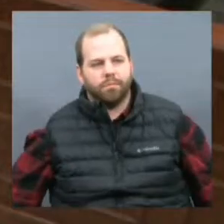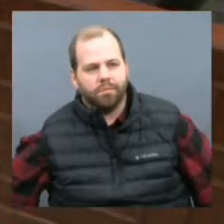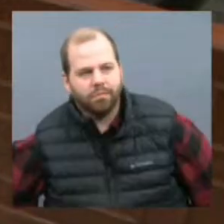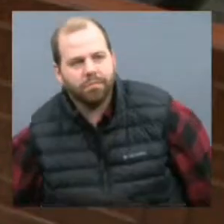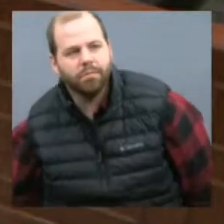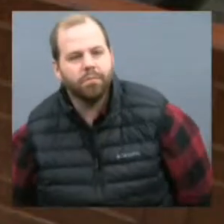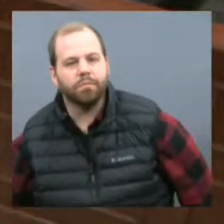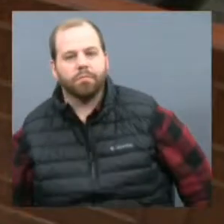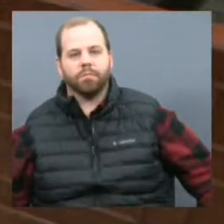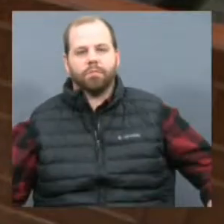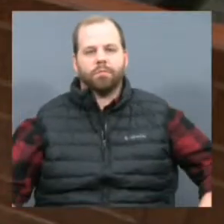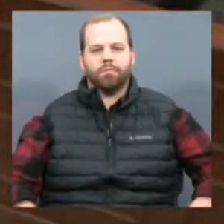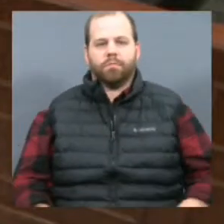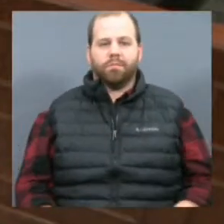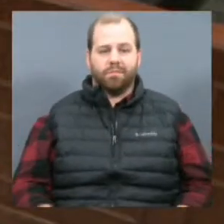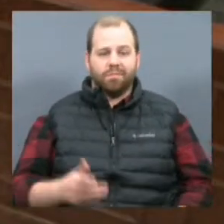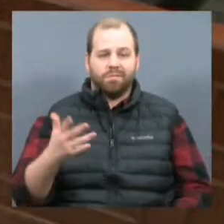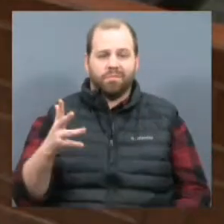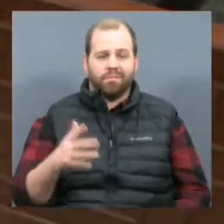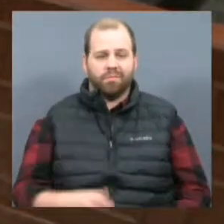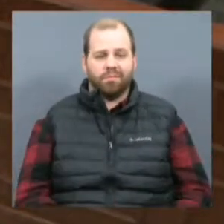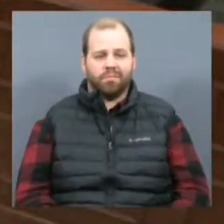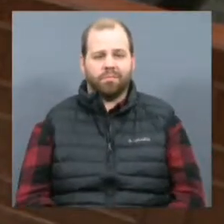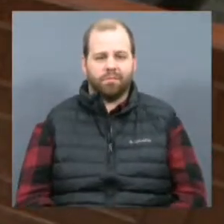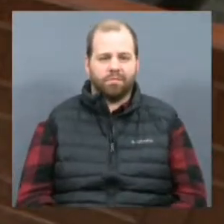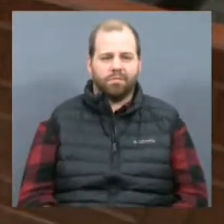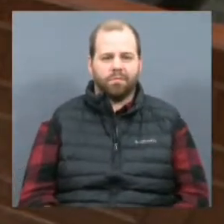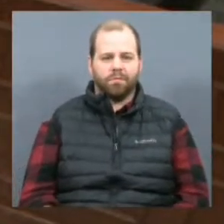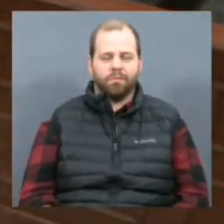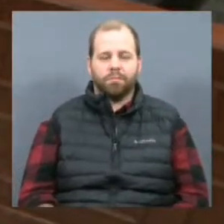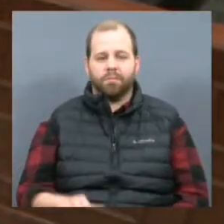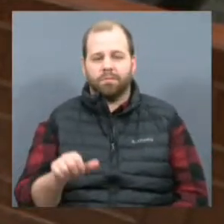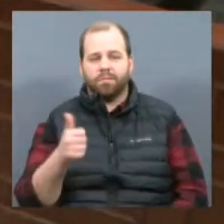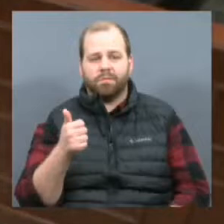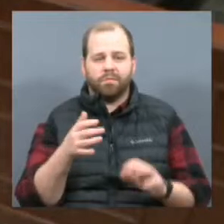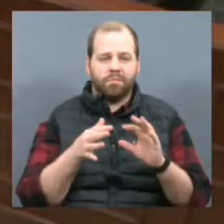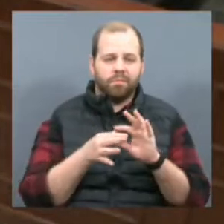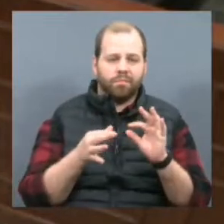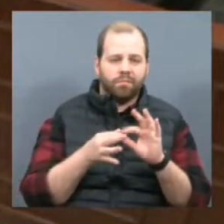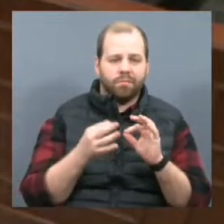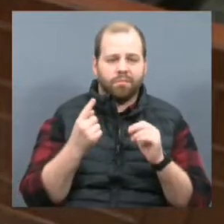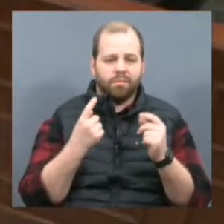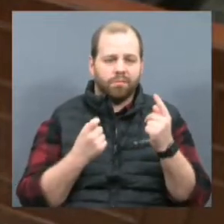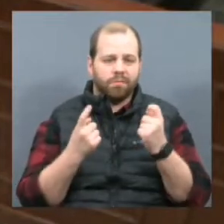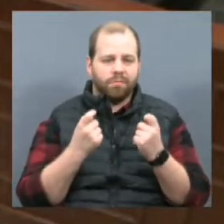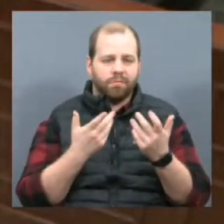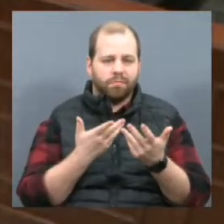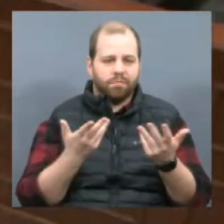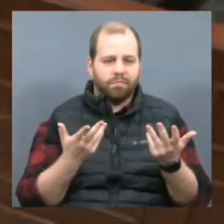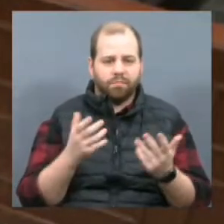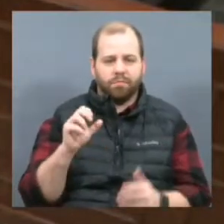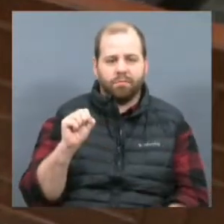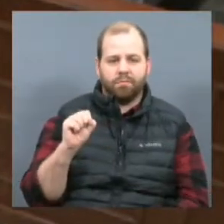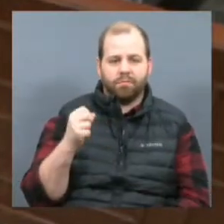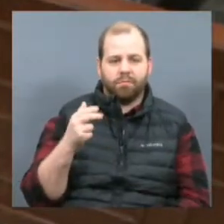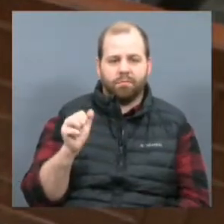Was that all, Commissioner Hart? That's it. That was it? Okay. Any other comments or questions from any other commissioners? Sean, go ahead.